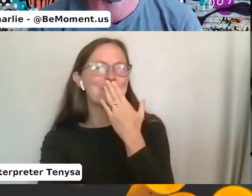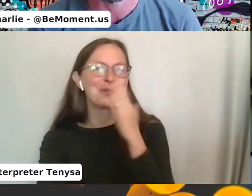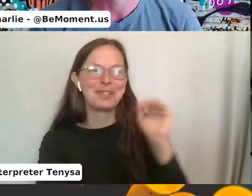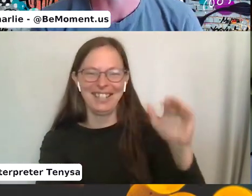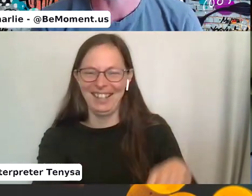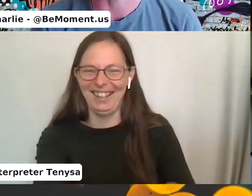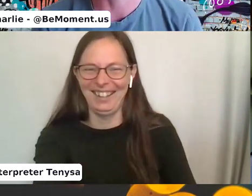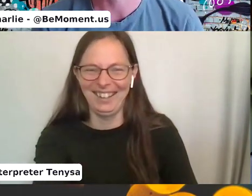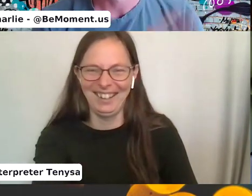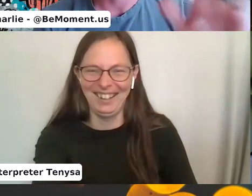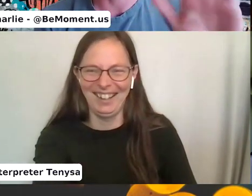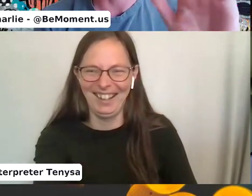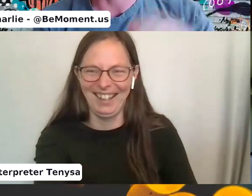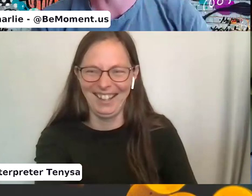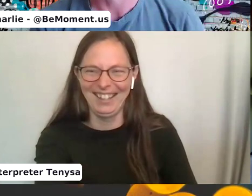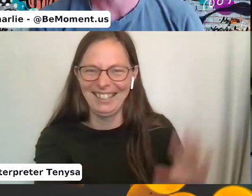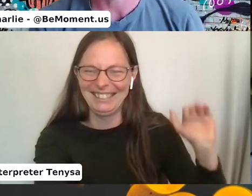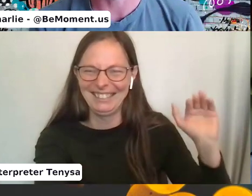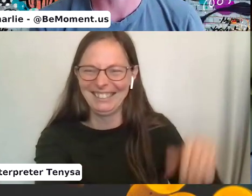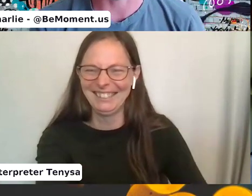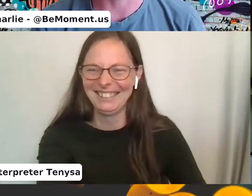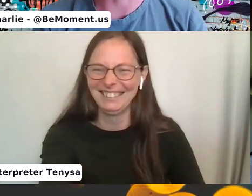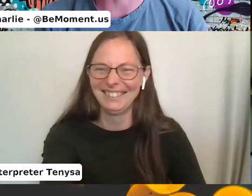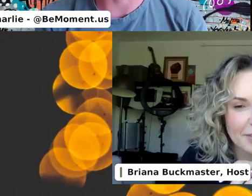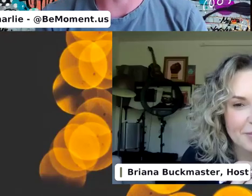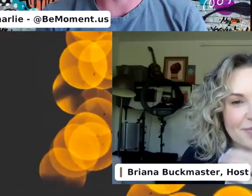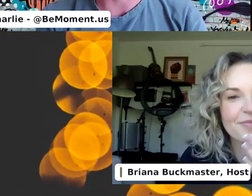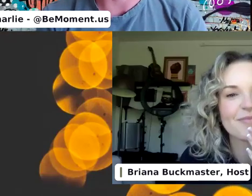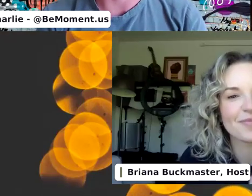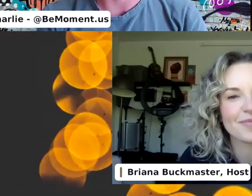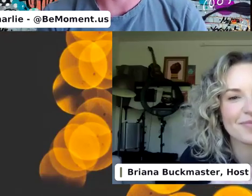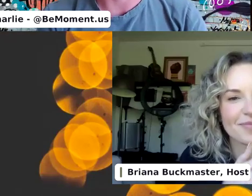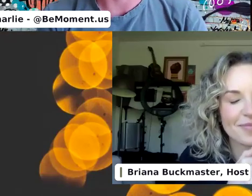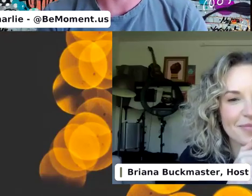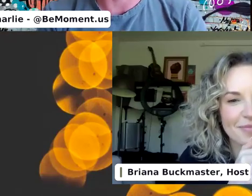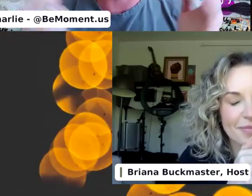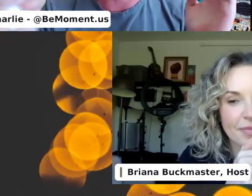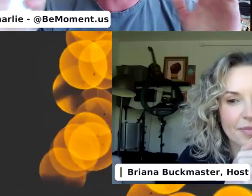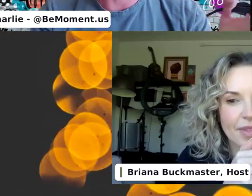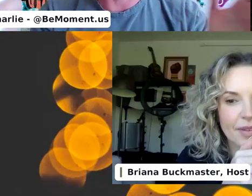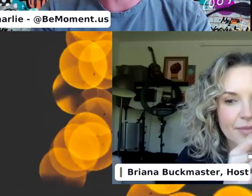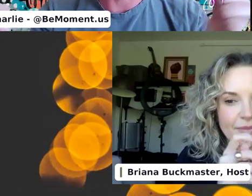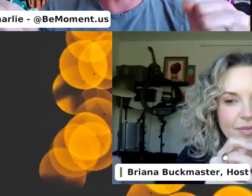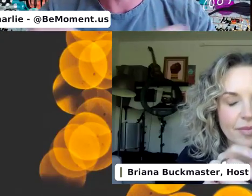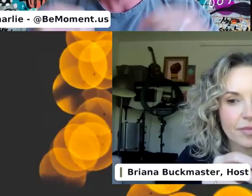Yes. Bye, T. So we'll be moving on to meet and greets now. So if everybody could exit the vehicle,